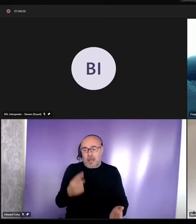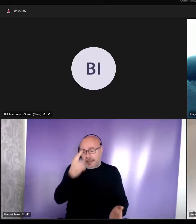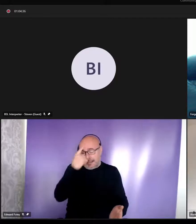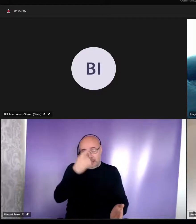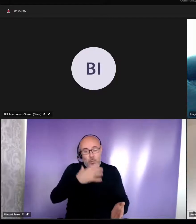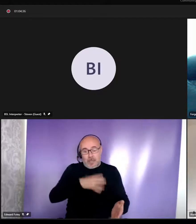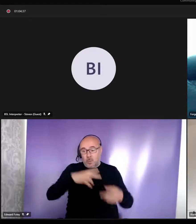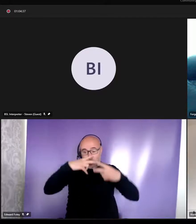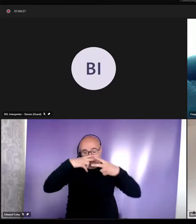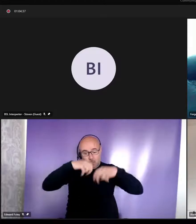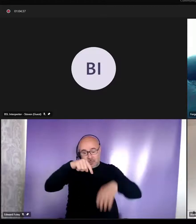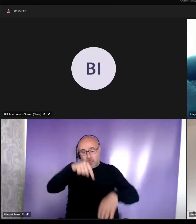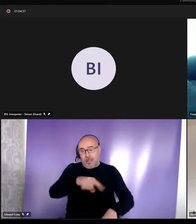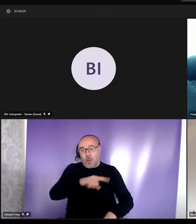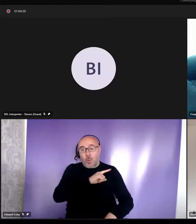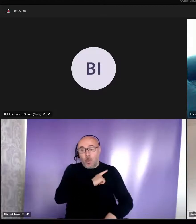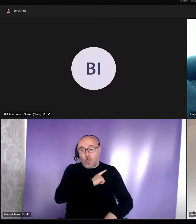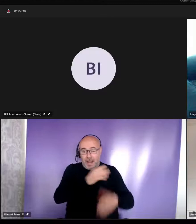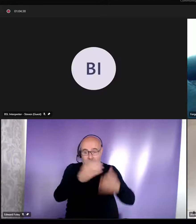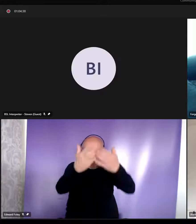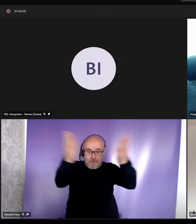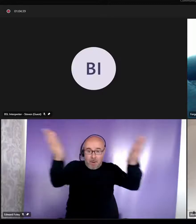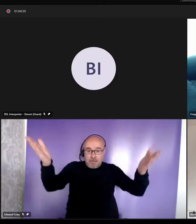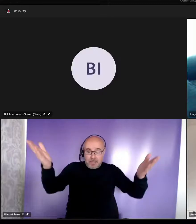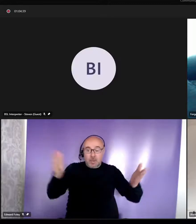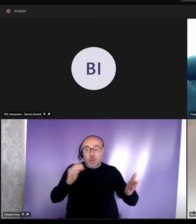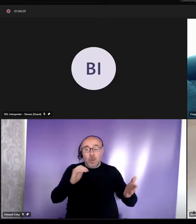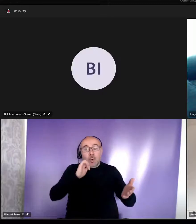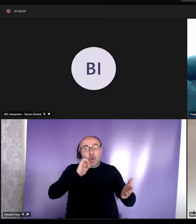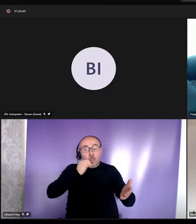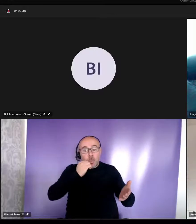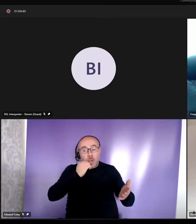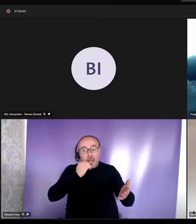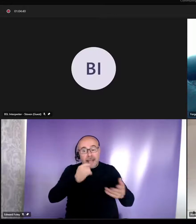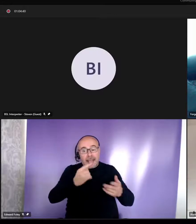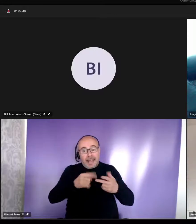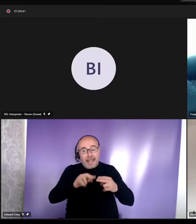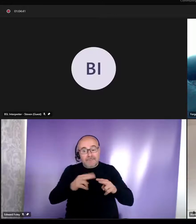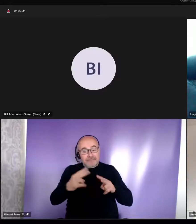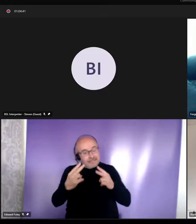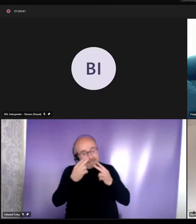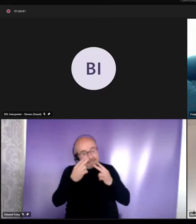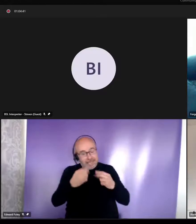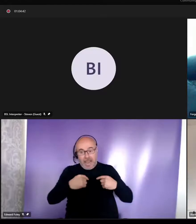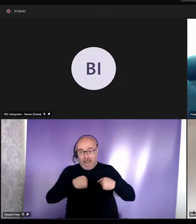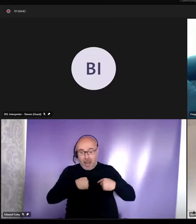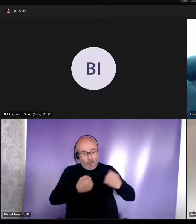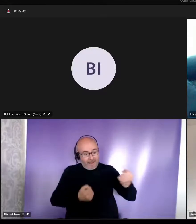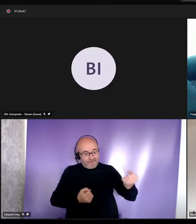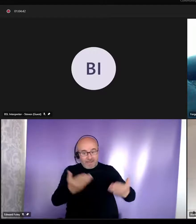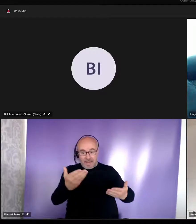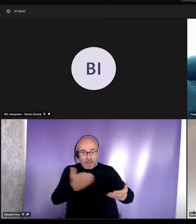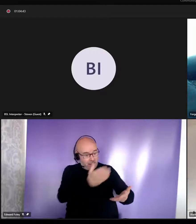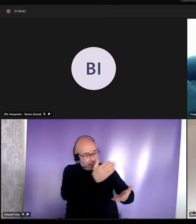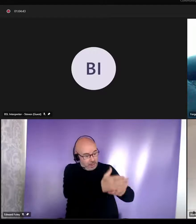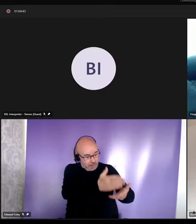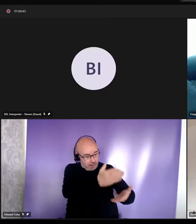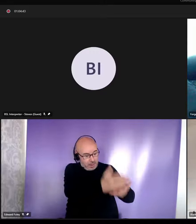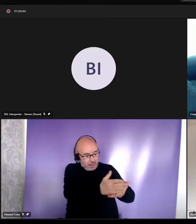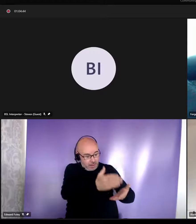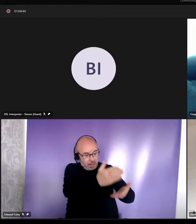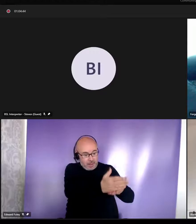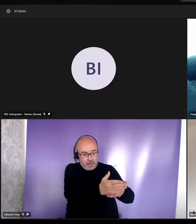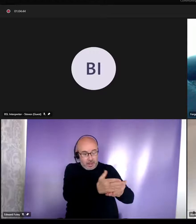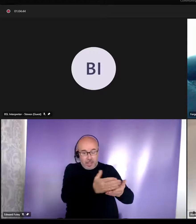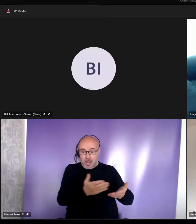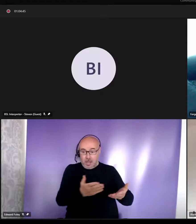it's going to be a concern for the public if our vehicles are taking up the public spaces. And if you don't have the units, you'll need to get the units put